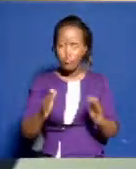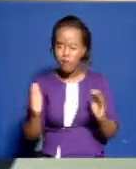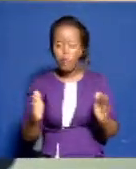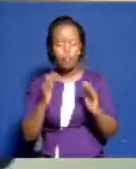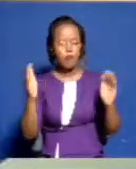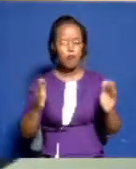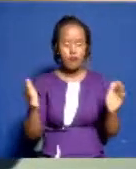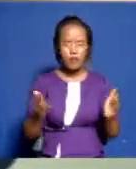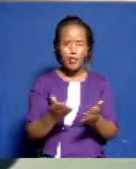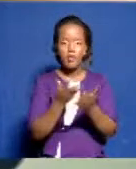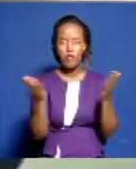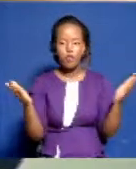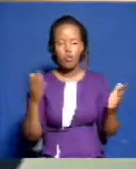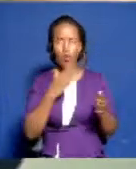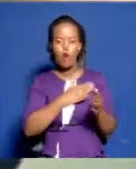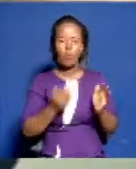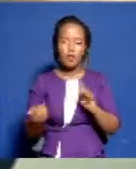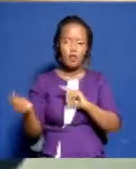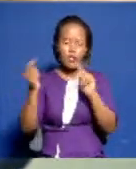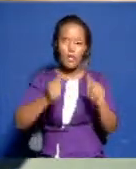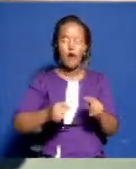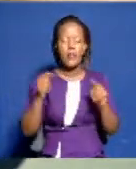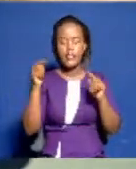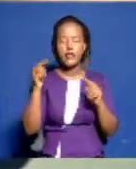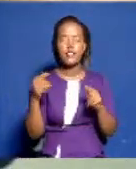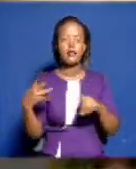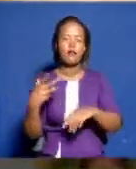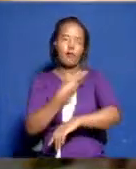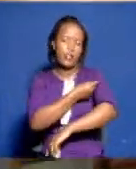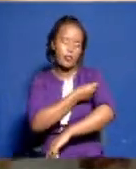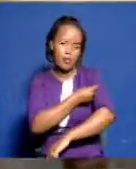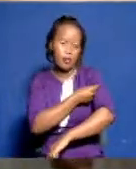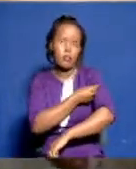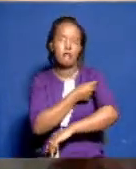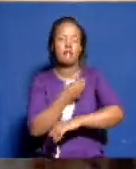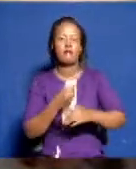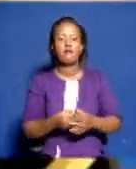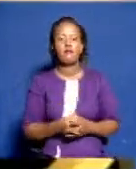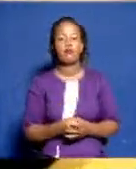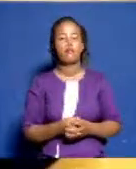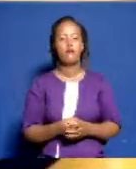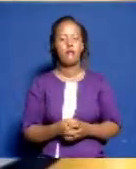out, take the vaccine, get vaccinated.